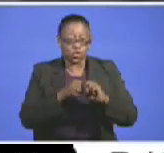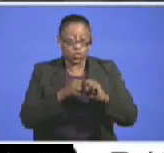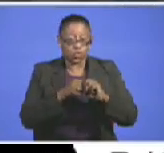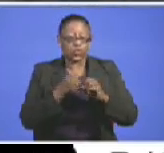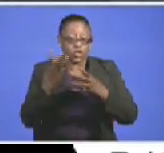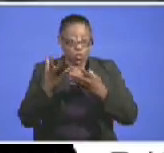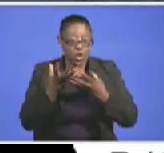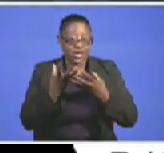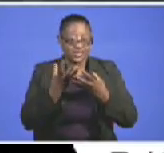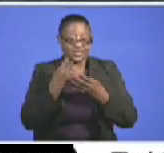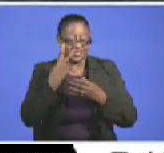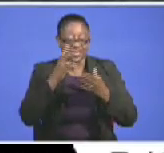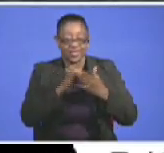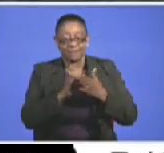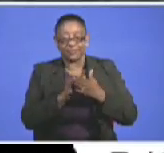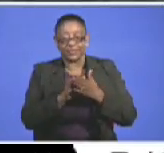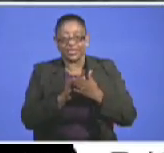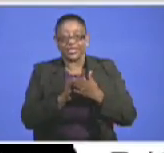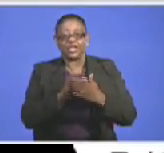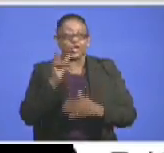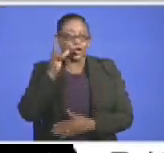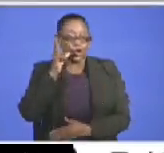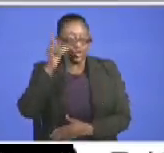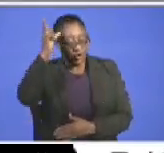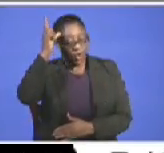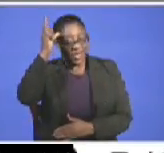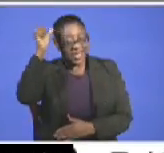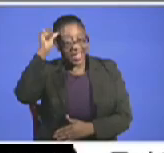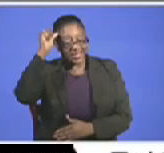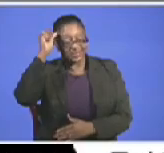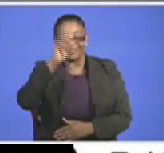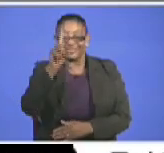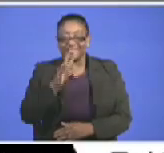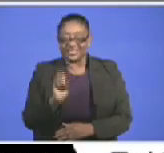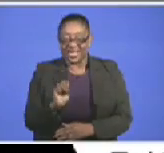development. For this week's Market Insider, Lloyd Allen, ZNS Network News.